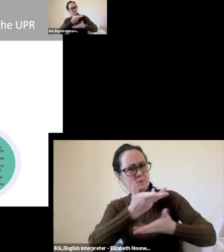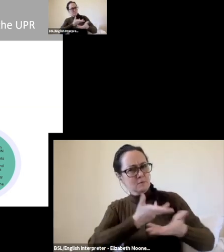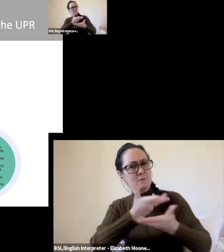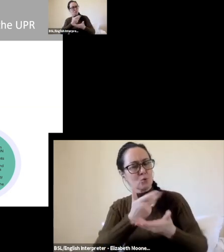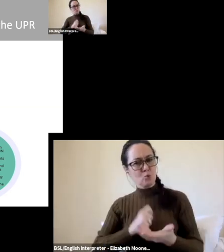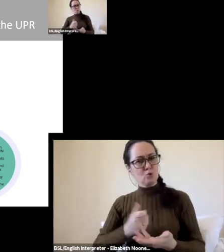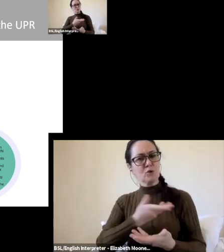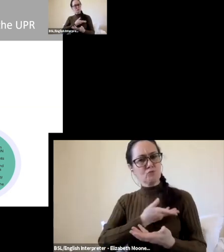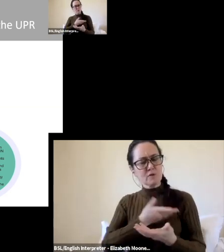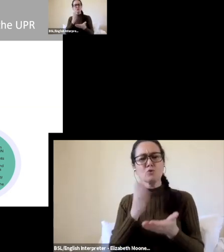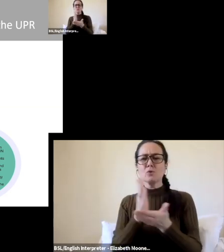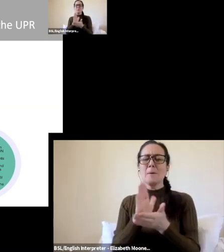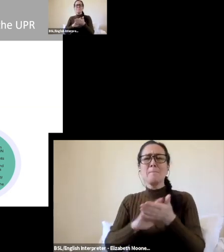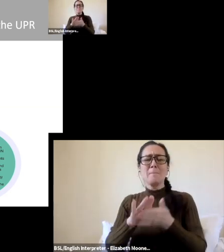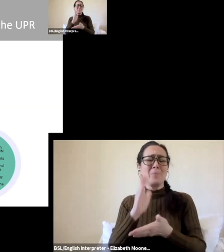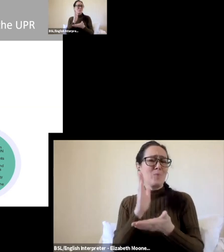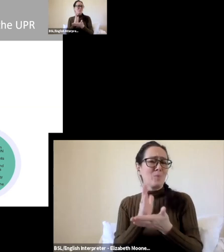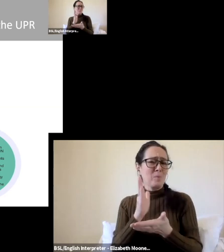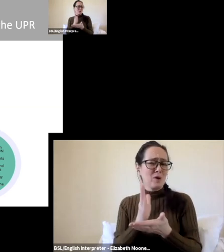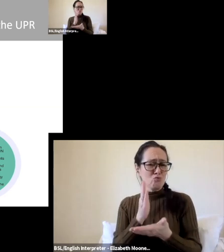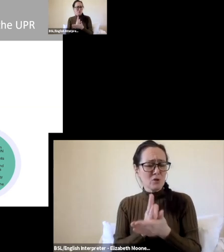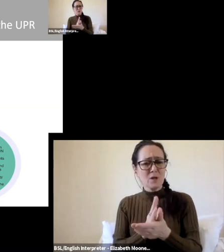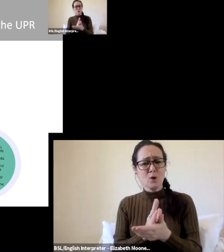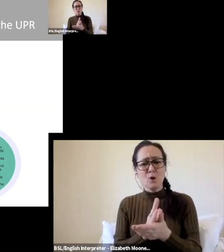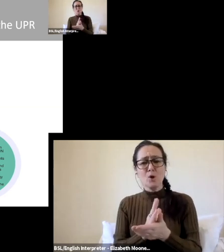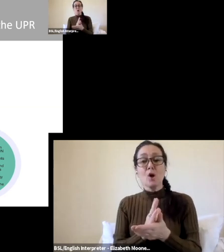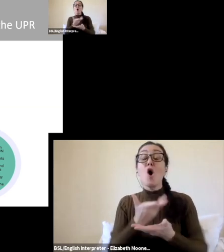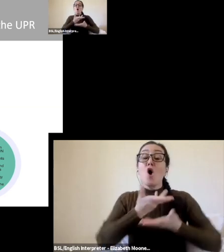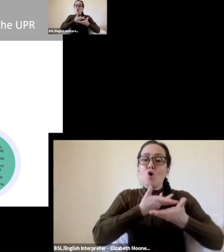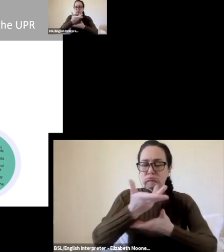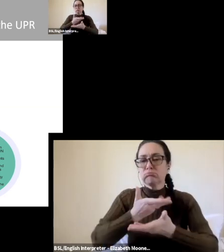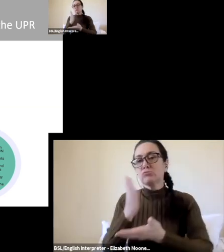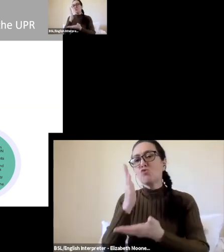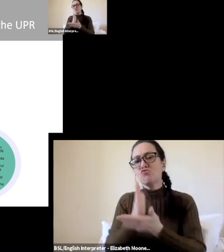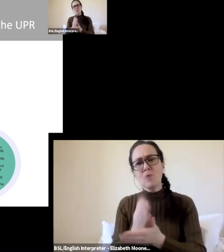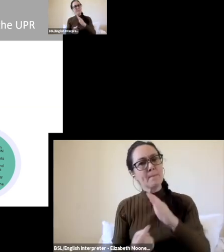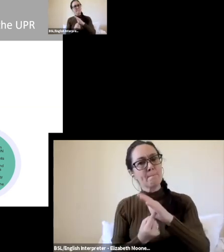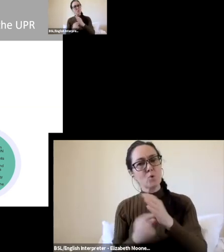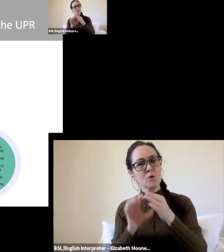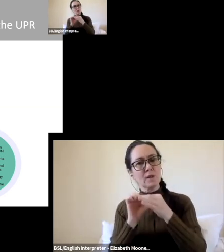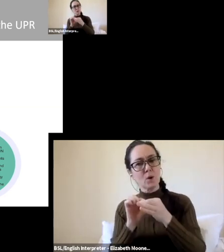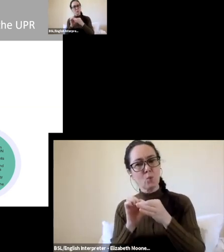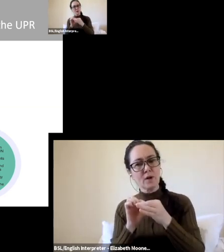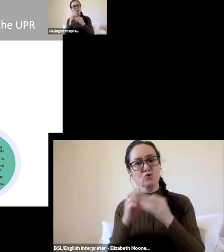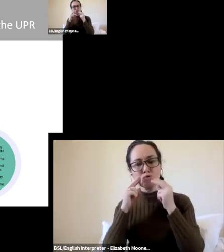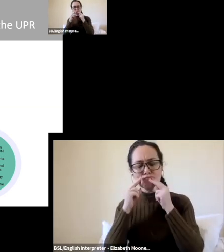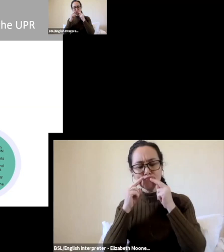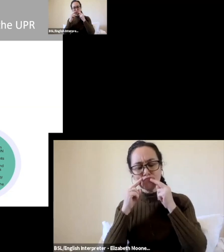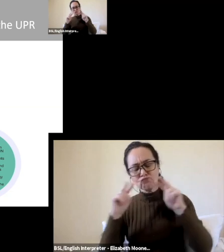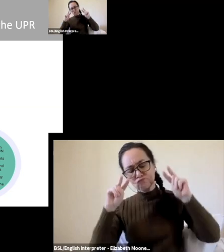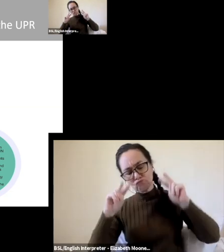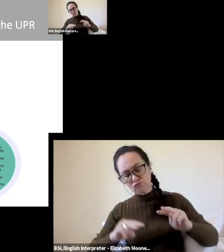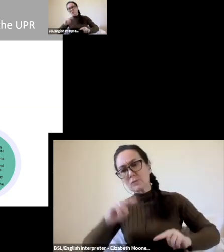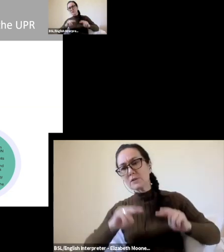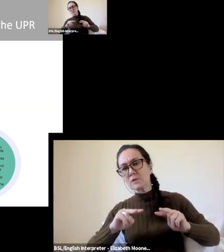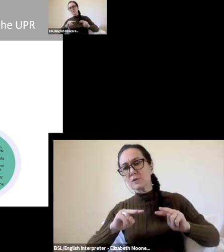to have an overview of the human rights situation in your country or in your region, and to